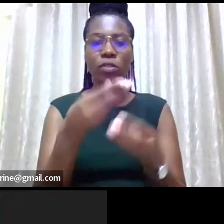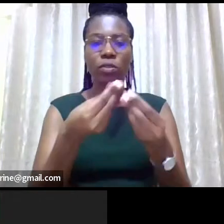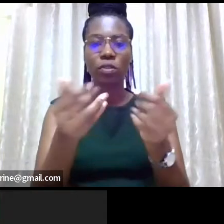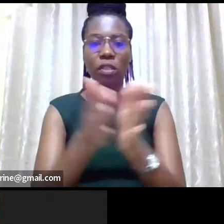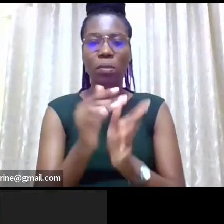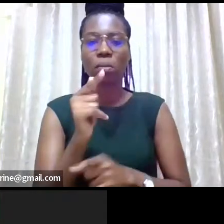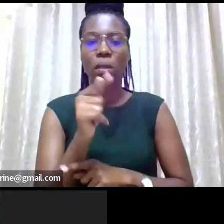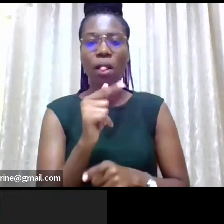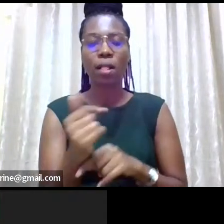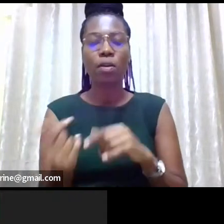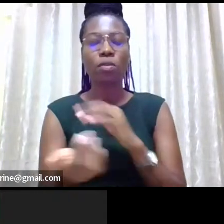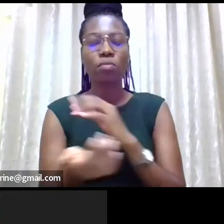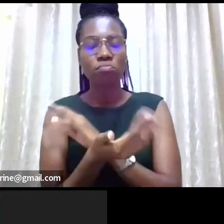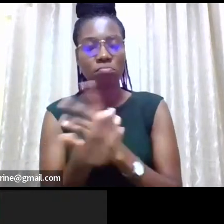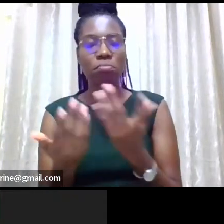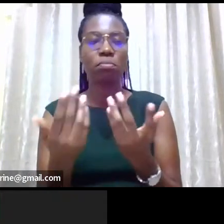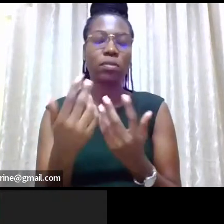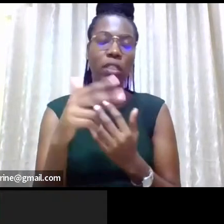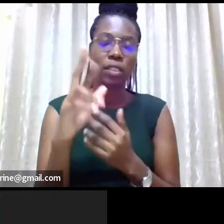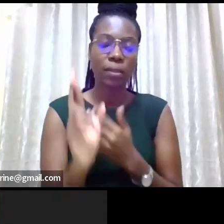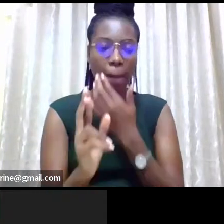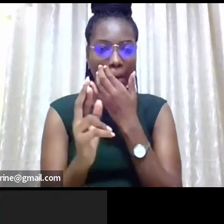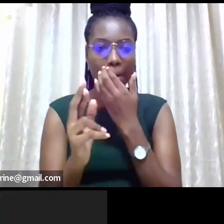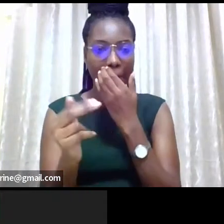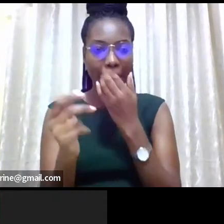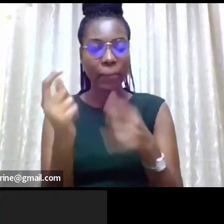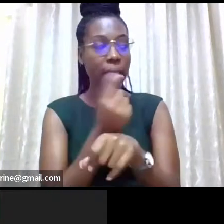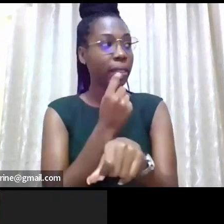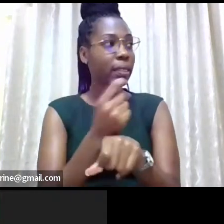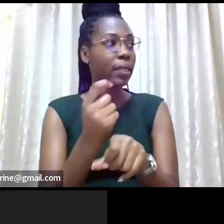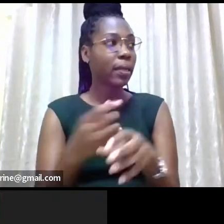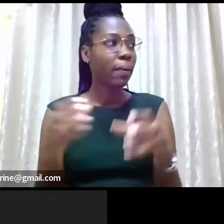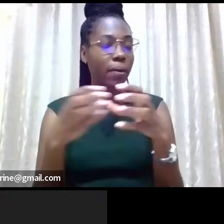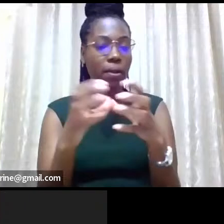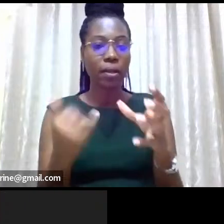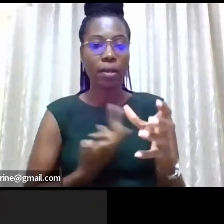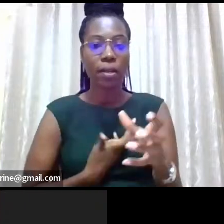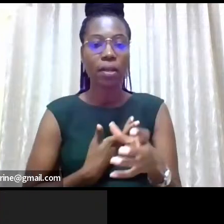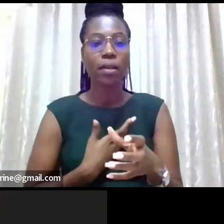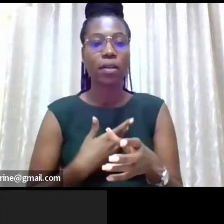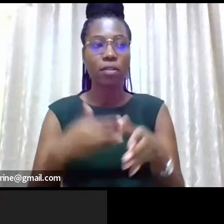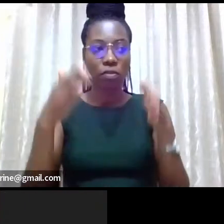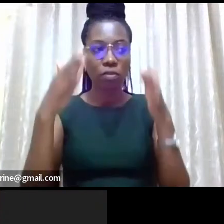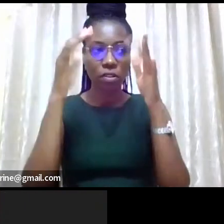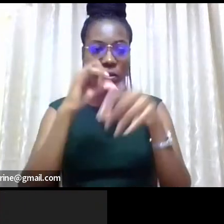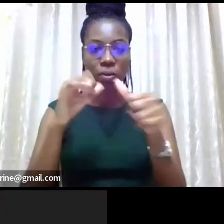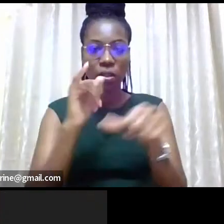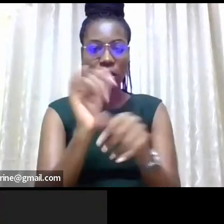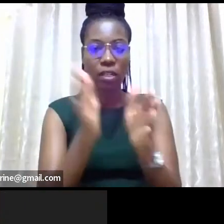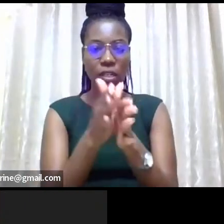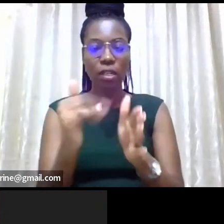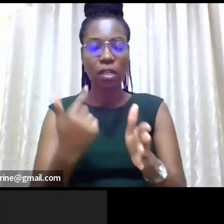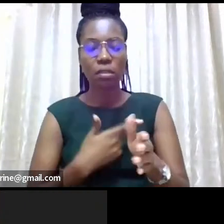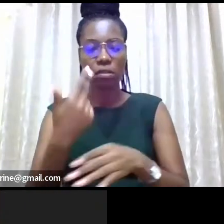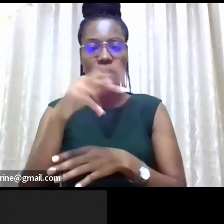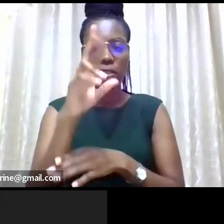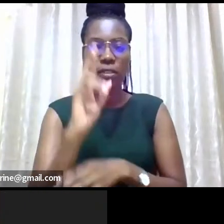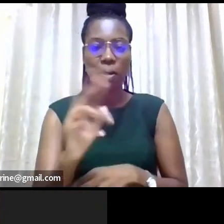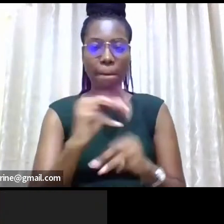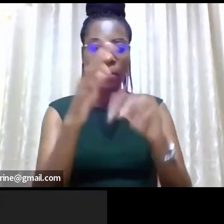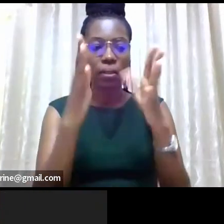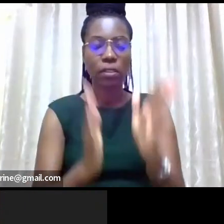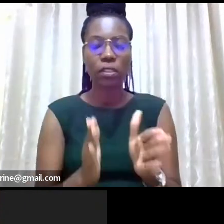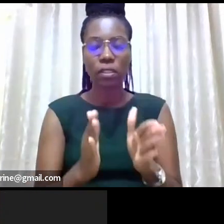a HR consulting and training company. We offer 4 services. We have HR manager outsourced. We have